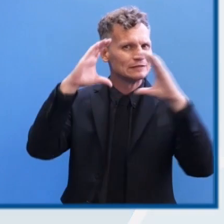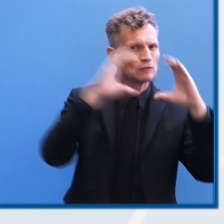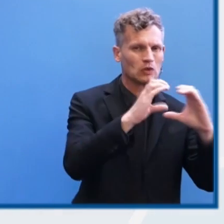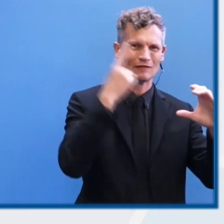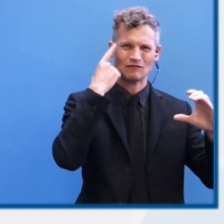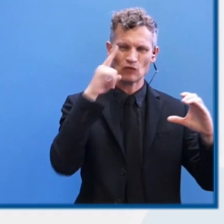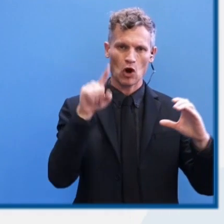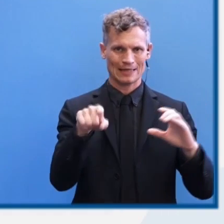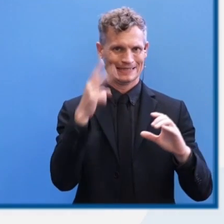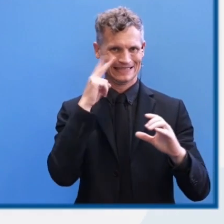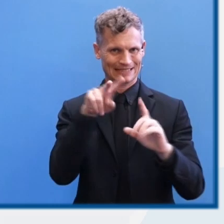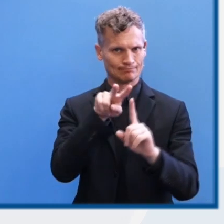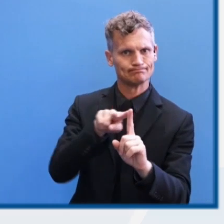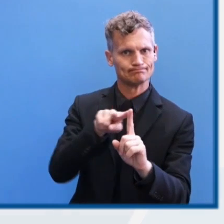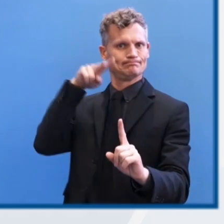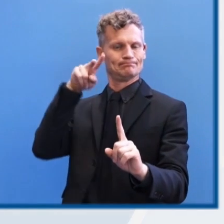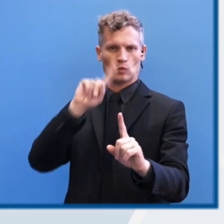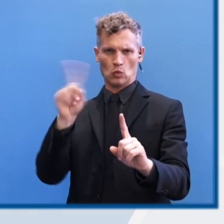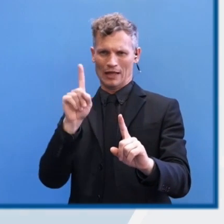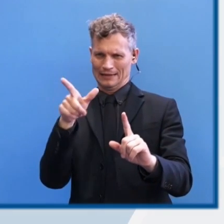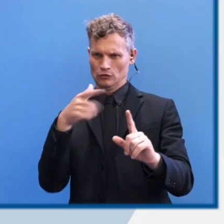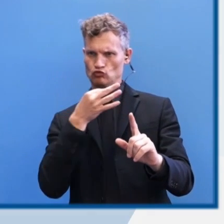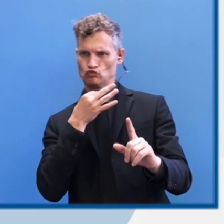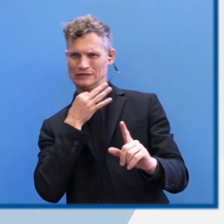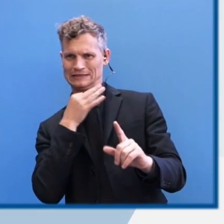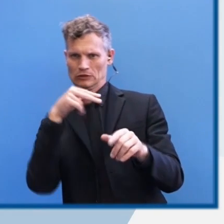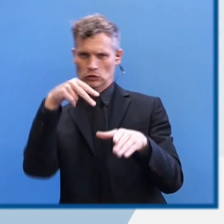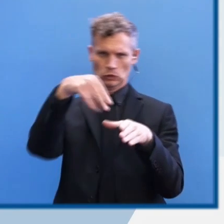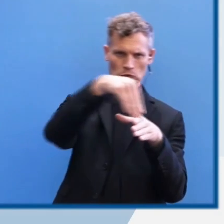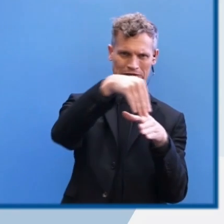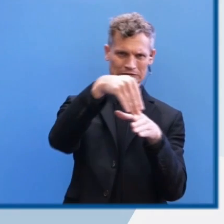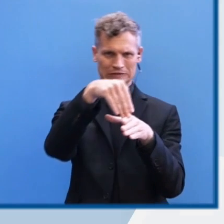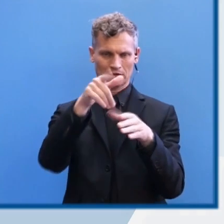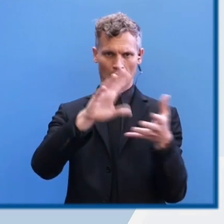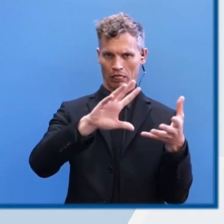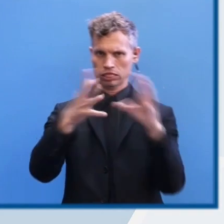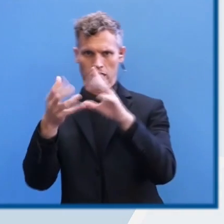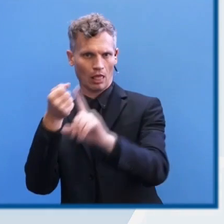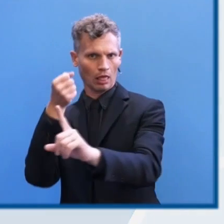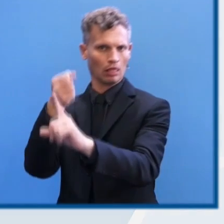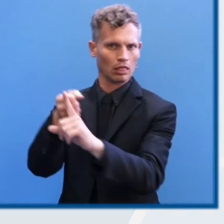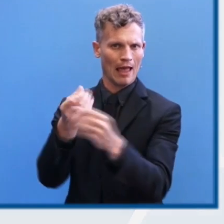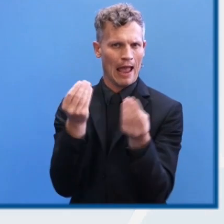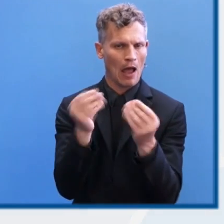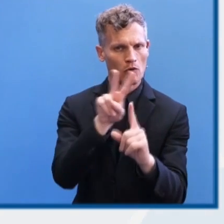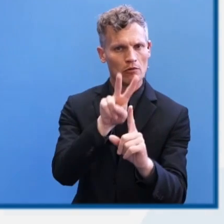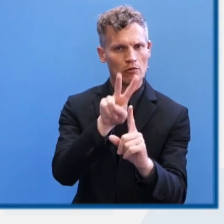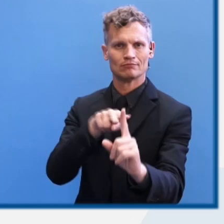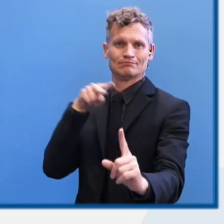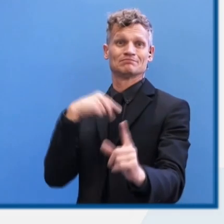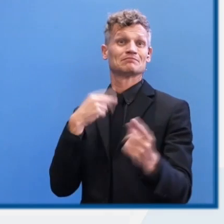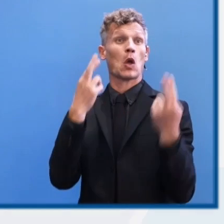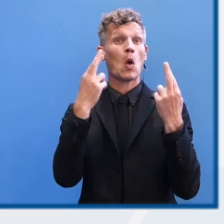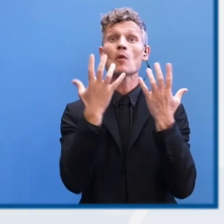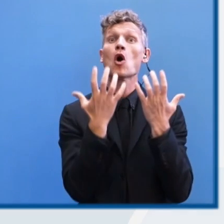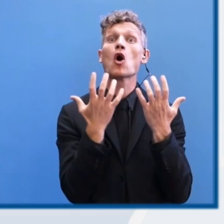properly. And I hope that the audience was able to profit from the answers to your questions. I want to thank the